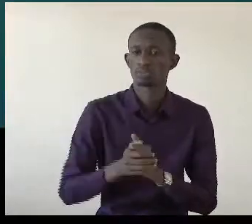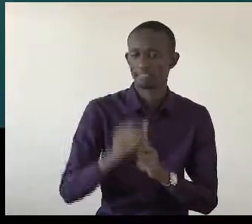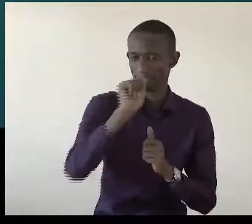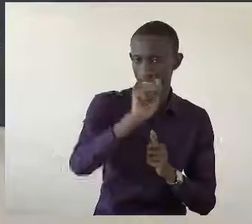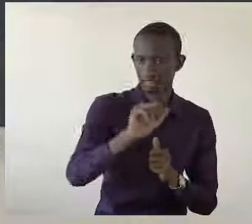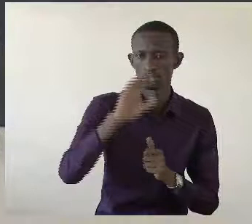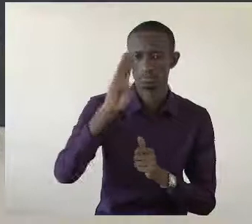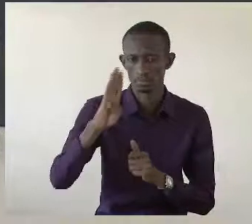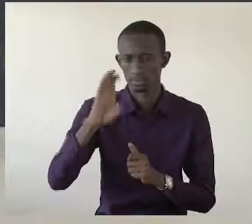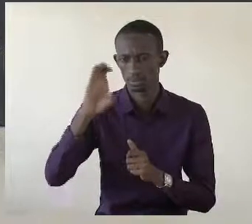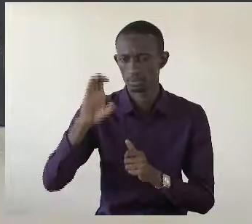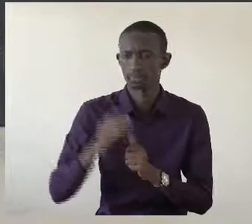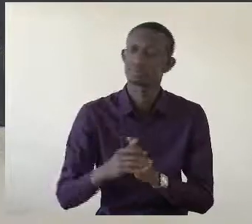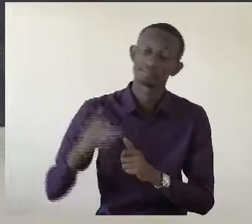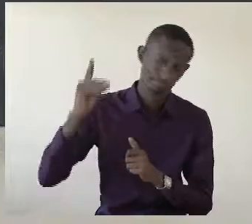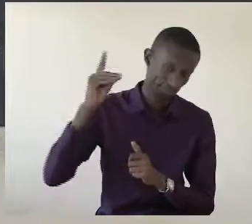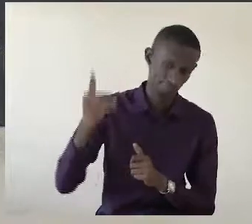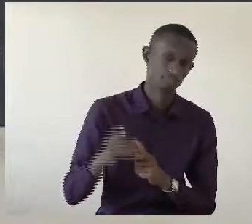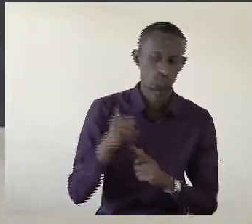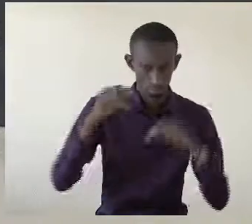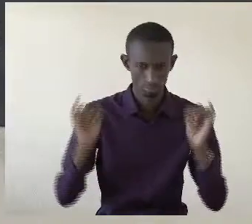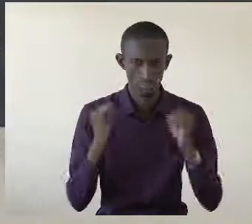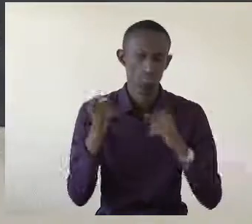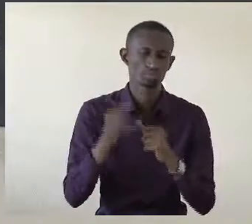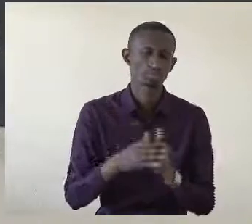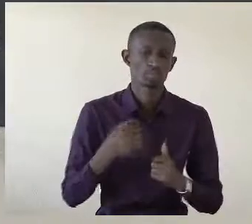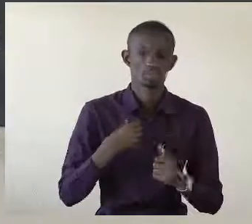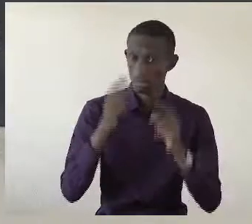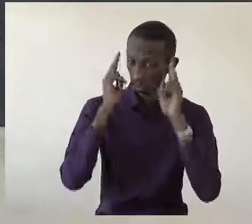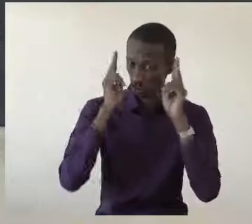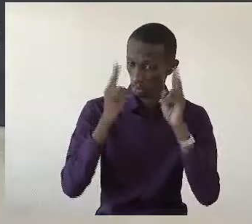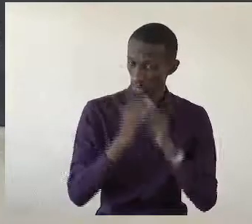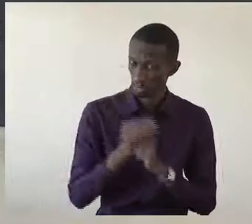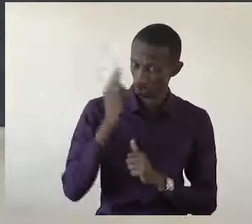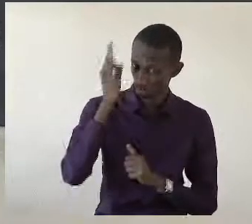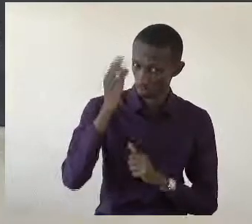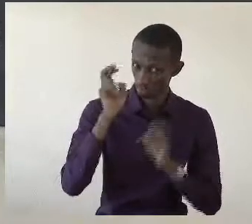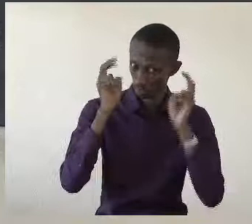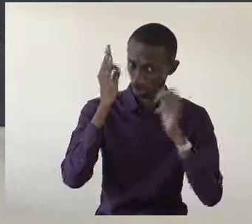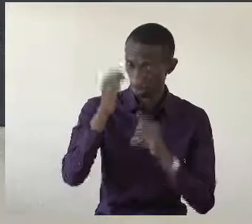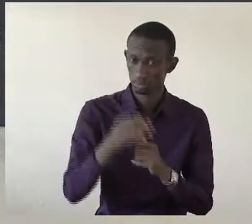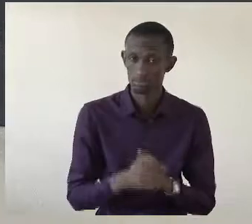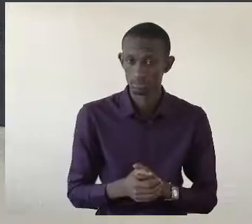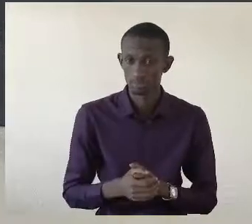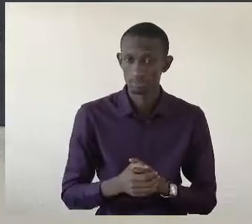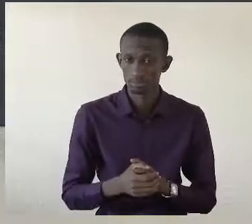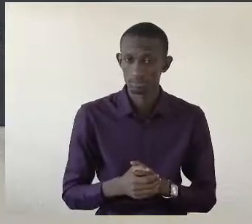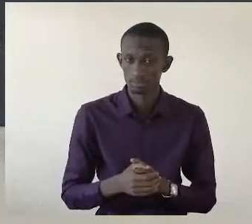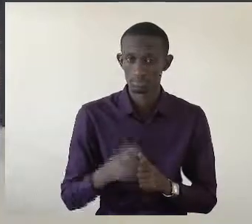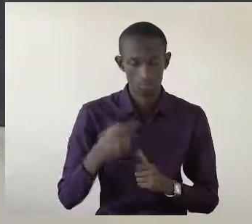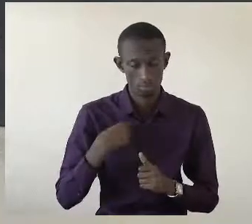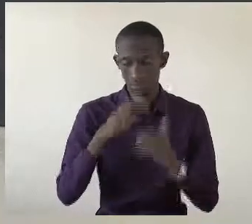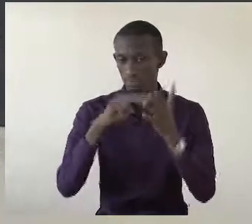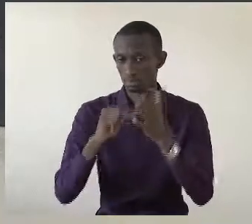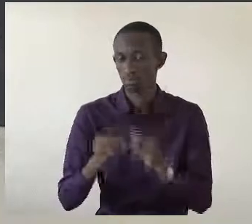D. You will try that one. I hope in the next session I will give you the